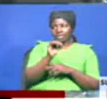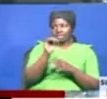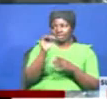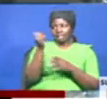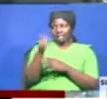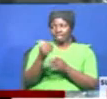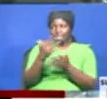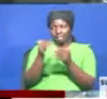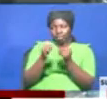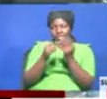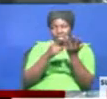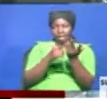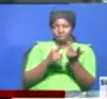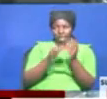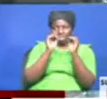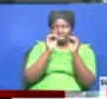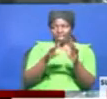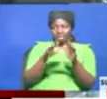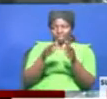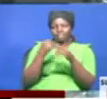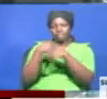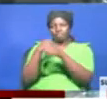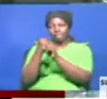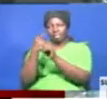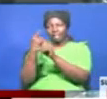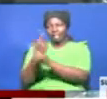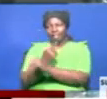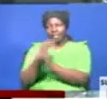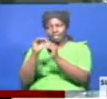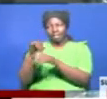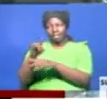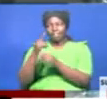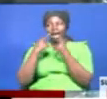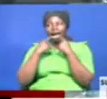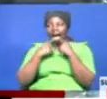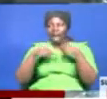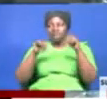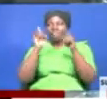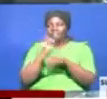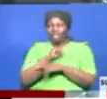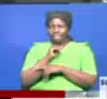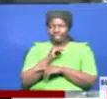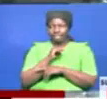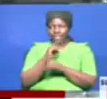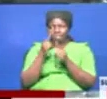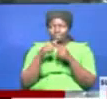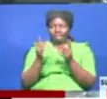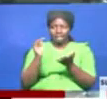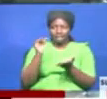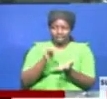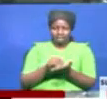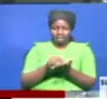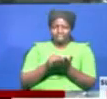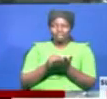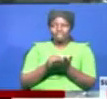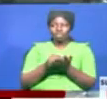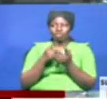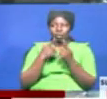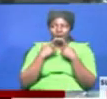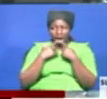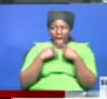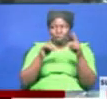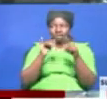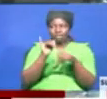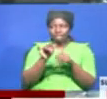been tallied would not make a difference. And you declare so. But again, you don't declare it as